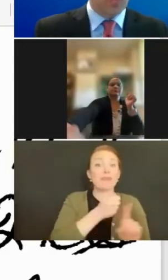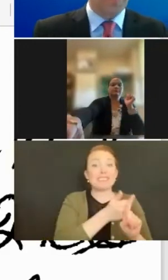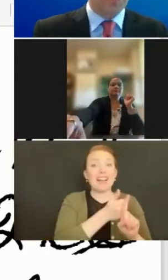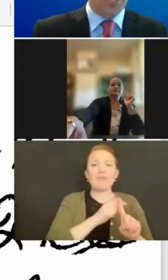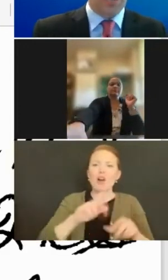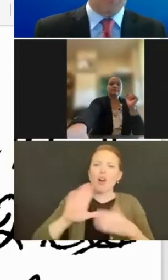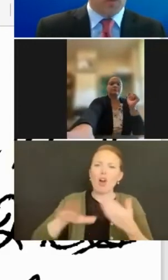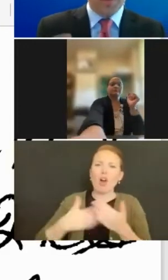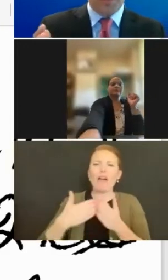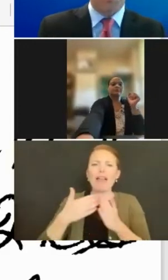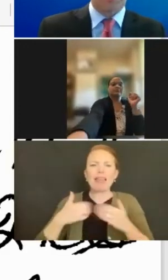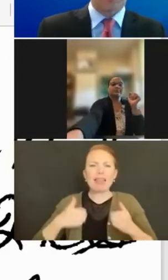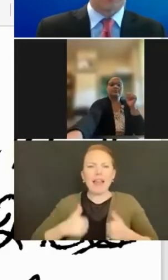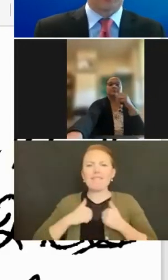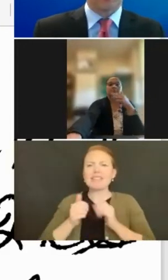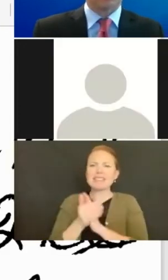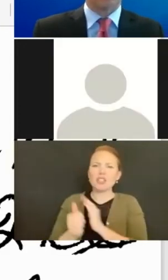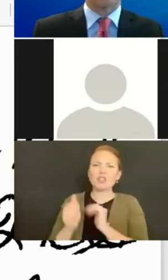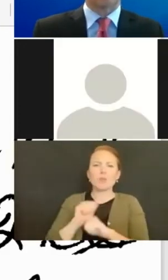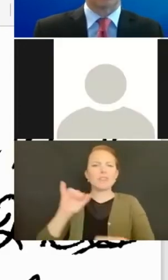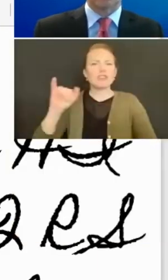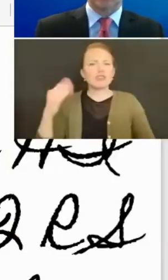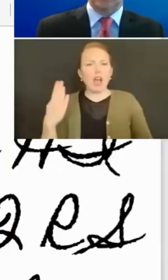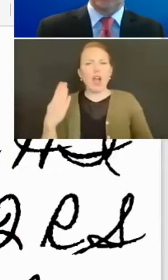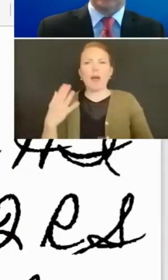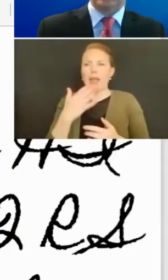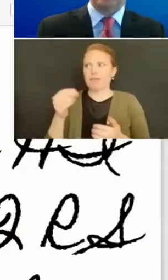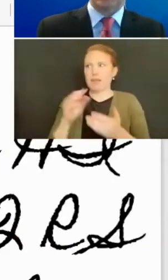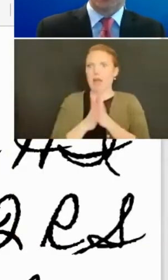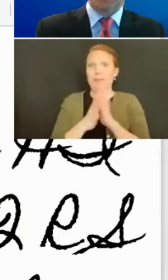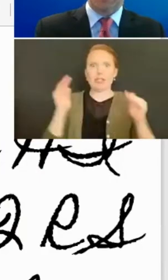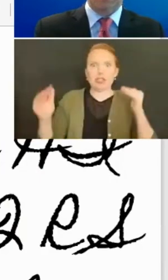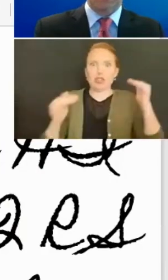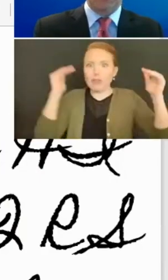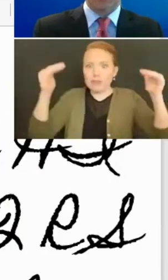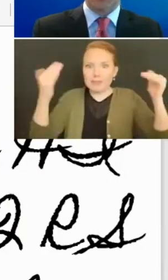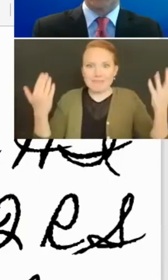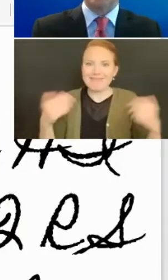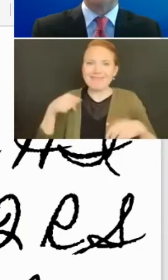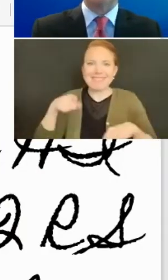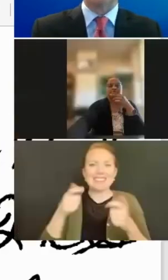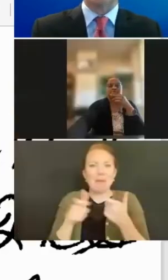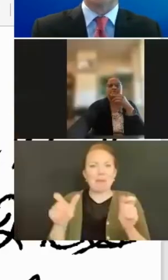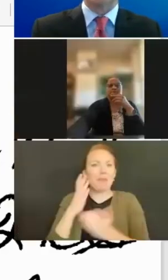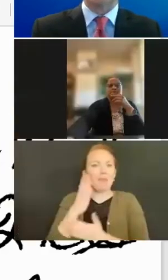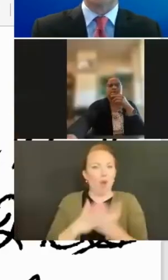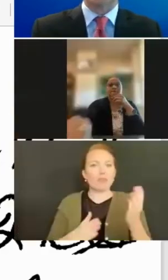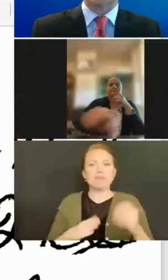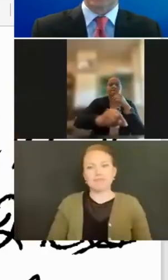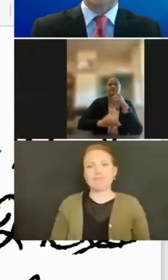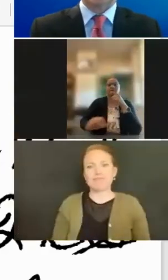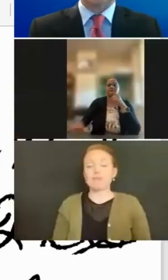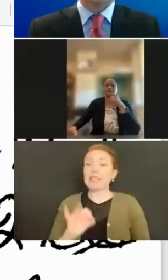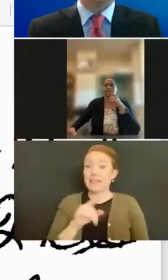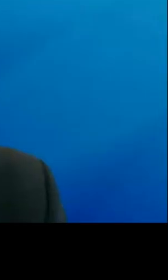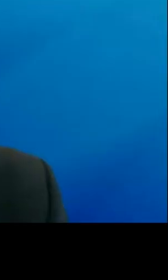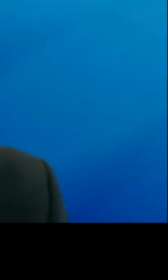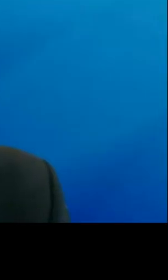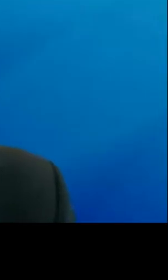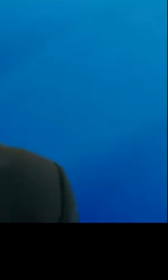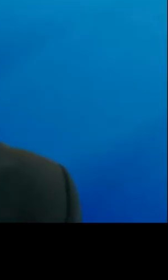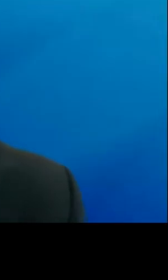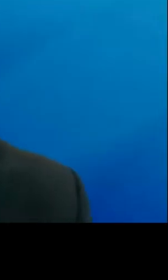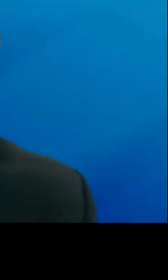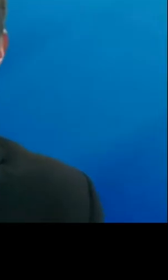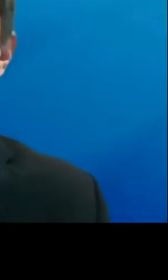that come along with a job or with just being, an adult. And this is a big piece of it. So if your students had